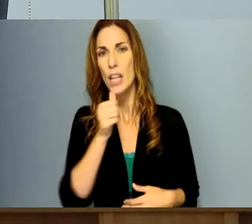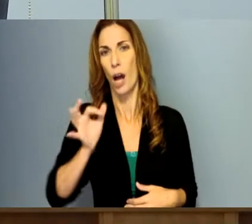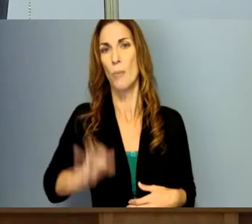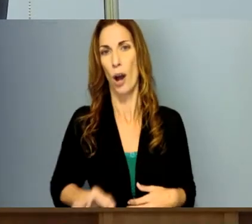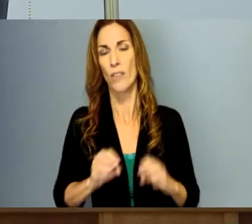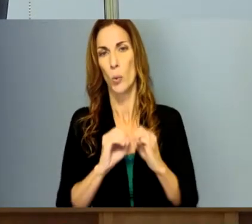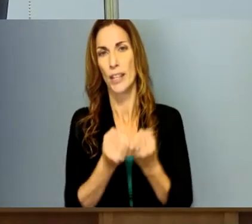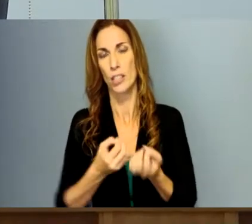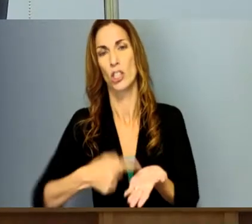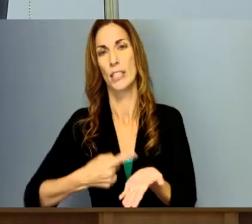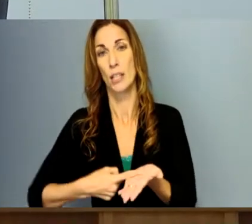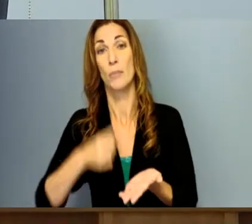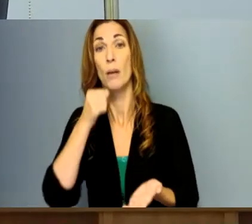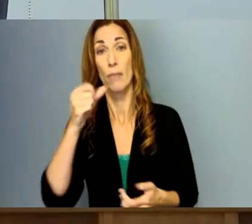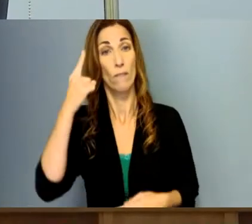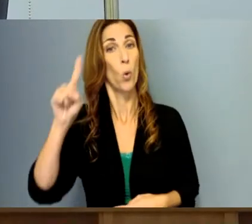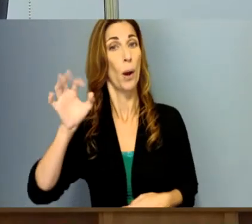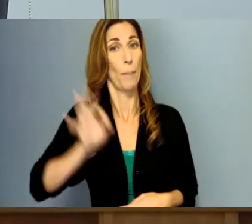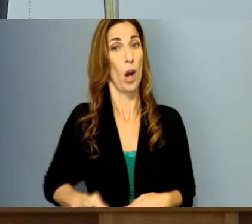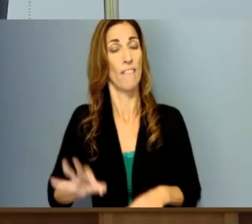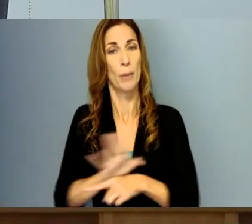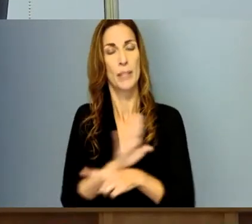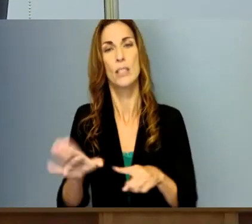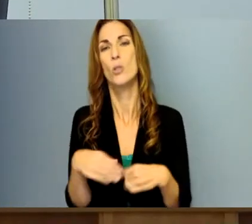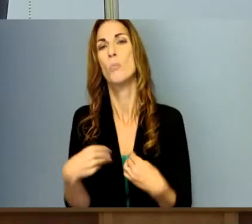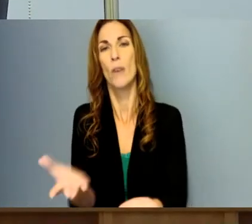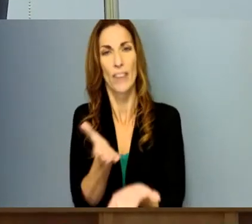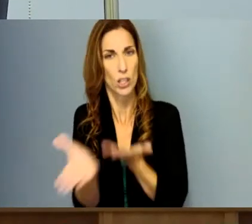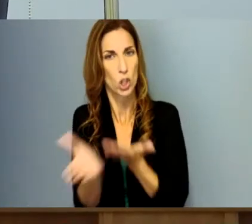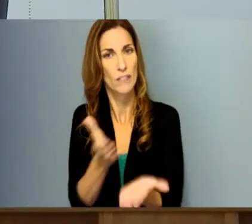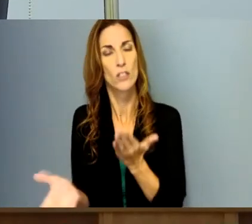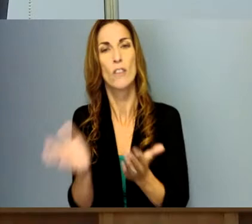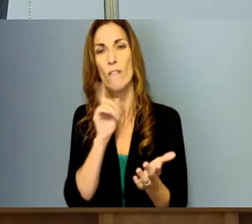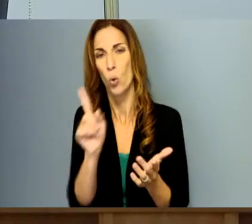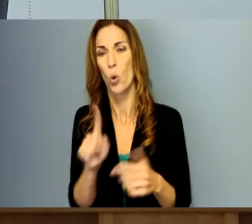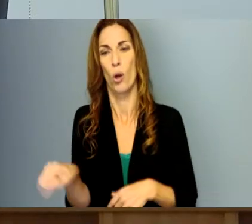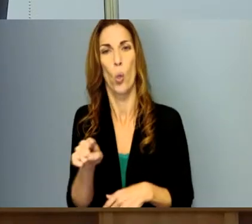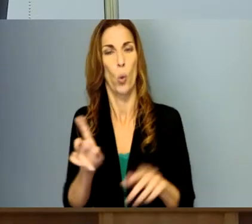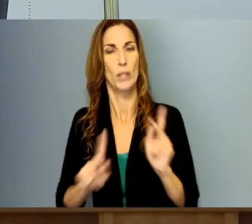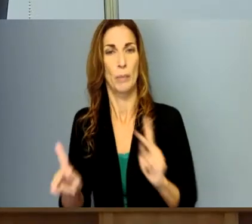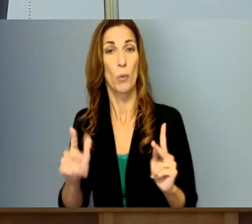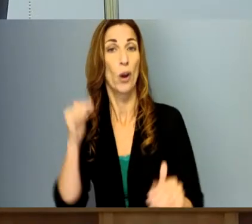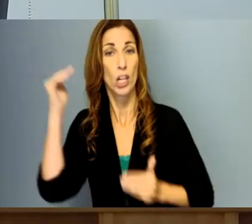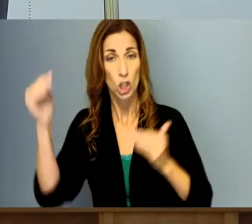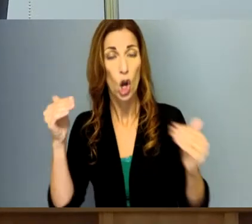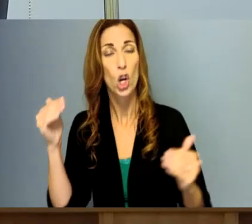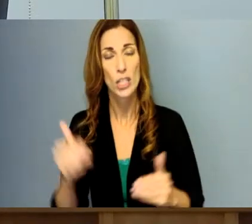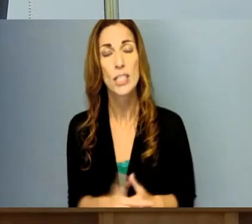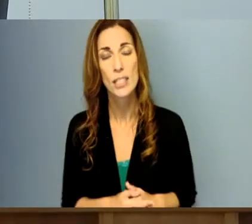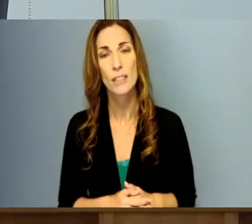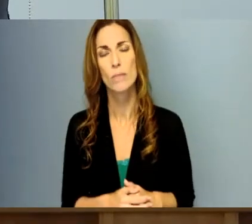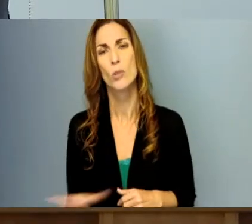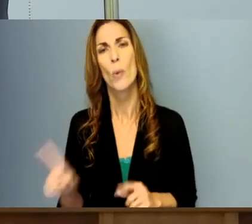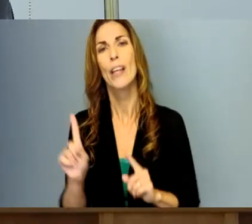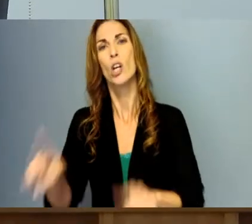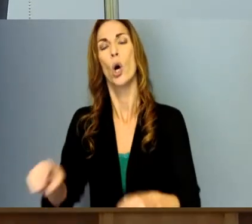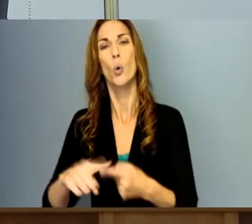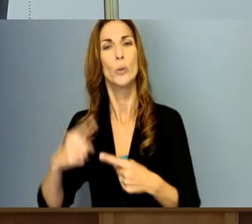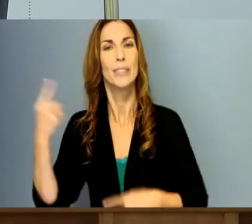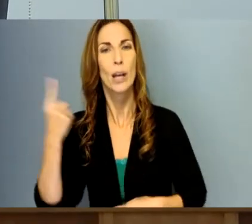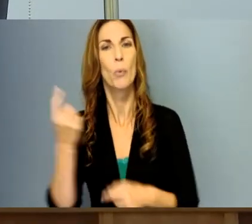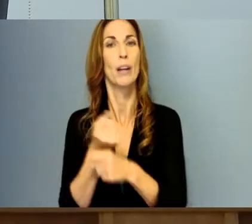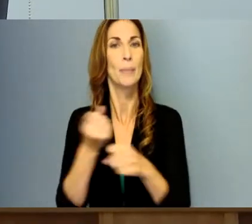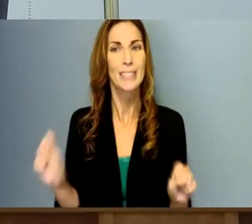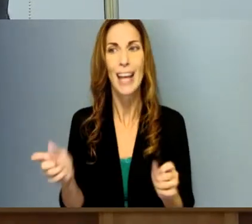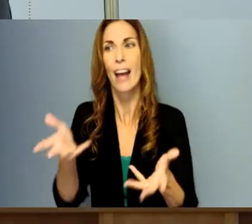nonprofits, in some cases for-profit businesses, that actually provide services to those adults so that they can go someplace so they can be safe, they